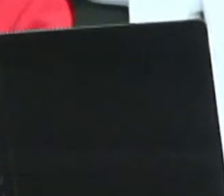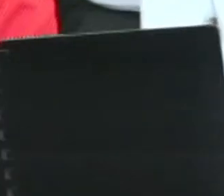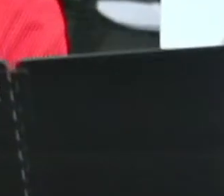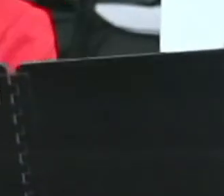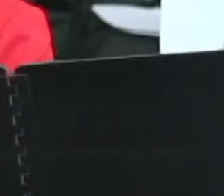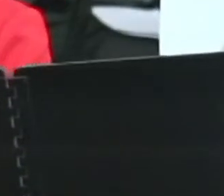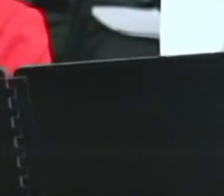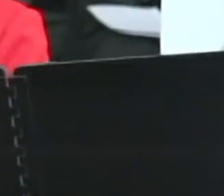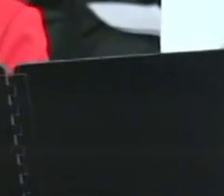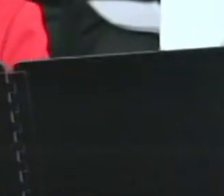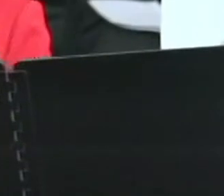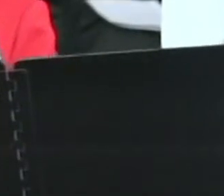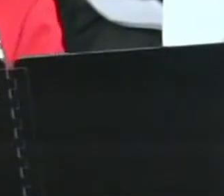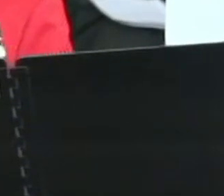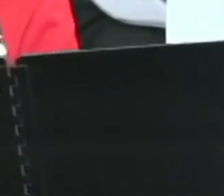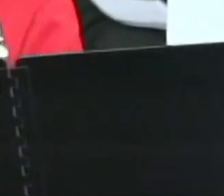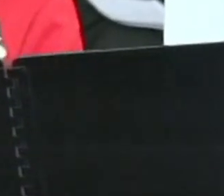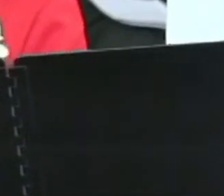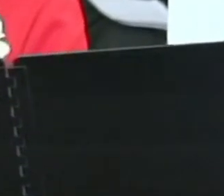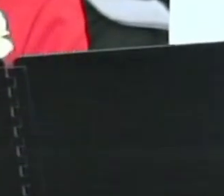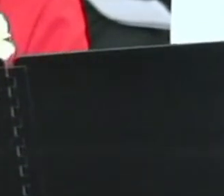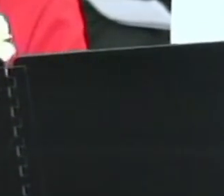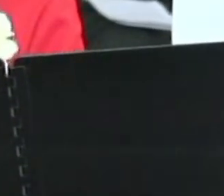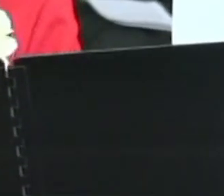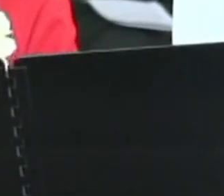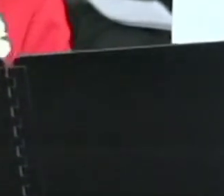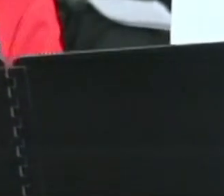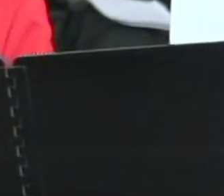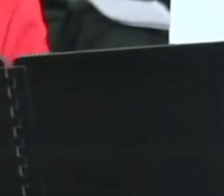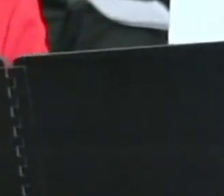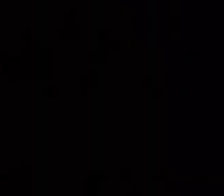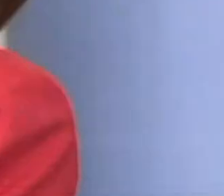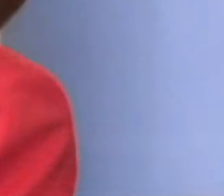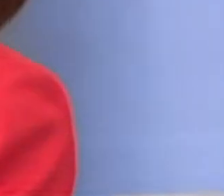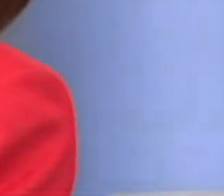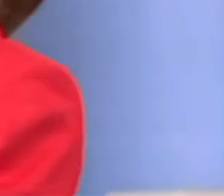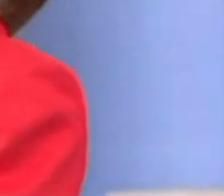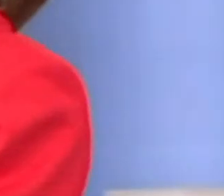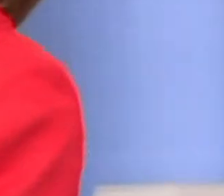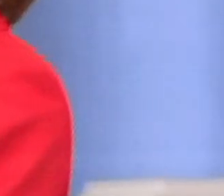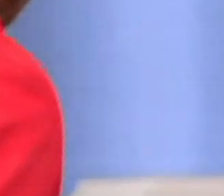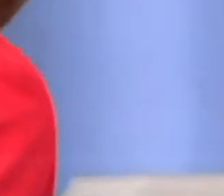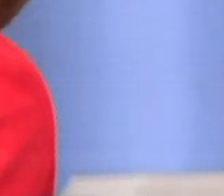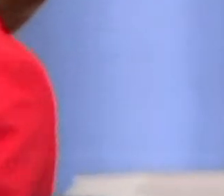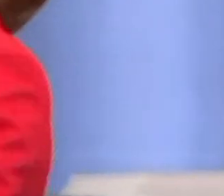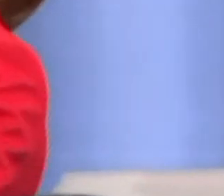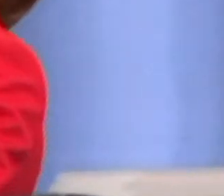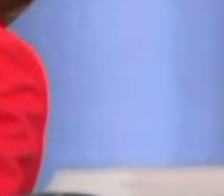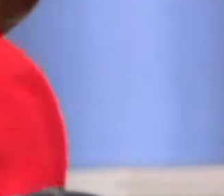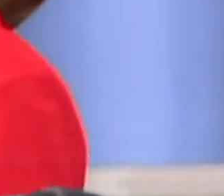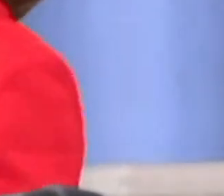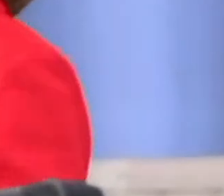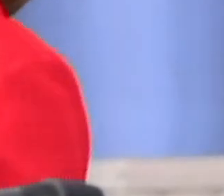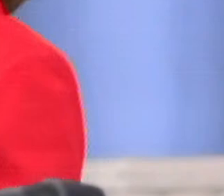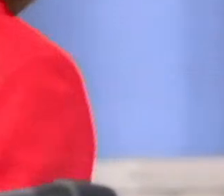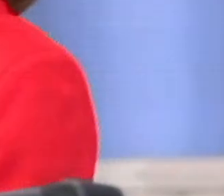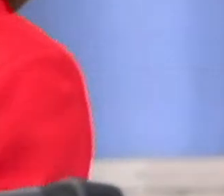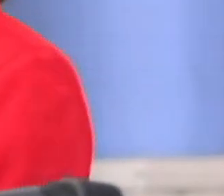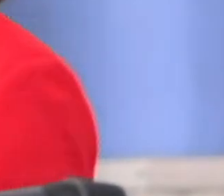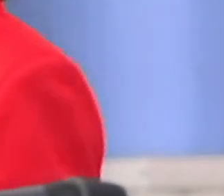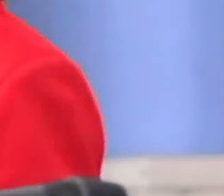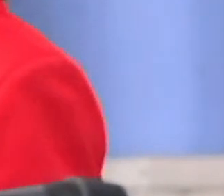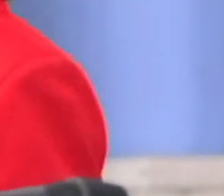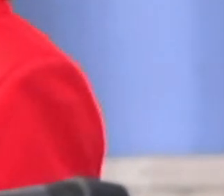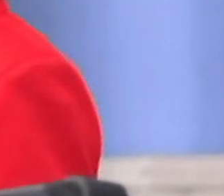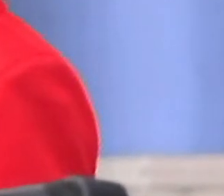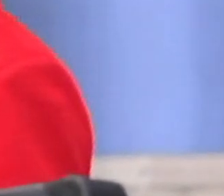you. In Matthew 7, he says, he will answer your prayers. And that's our next song, that when we stand on his